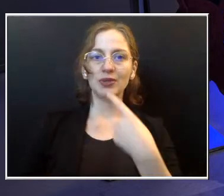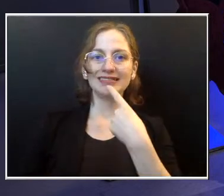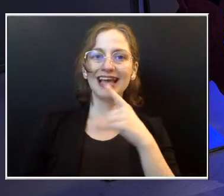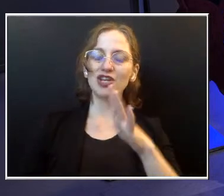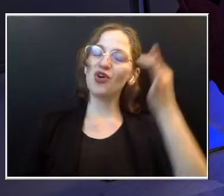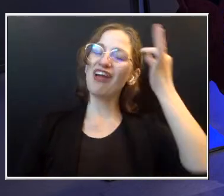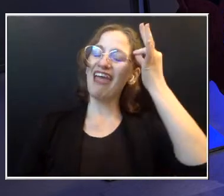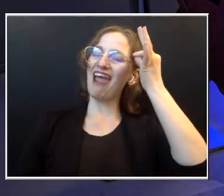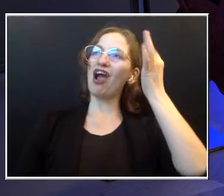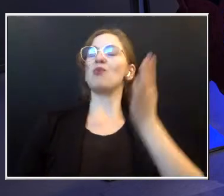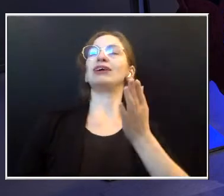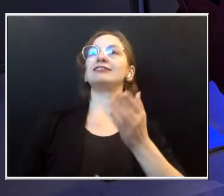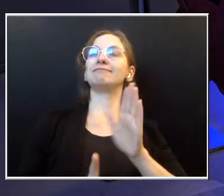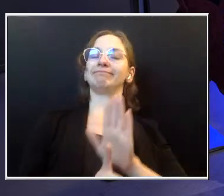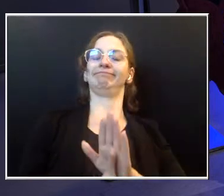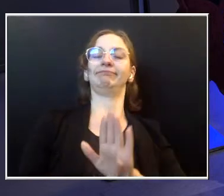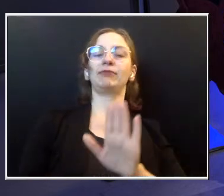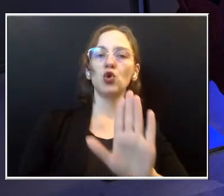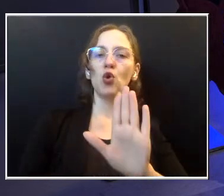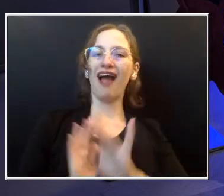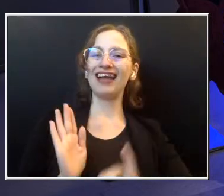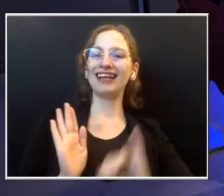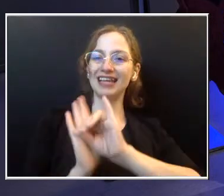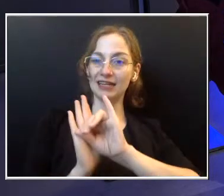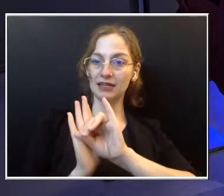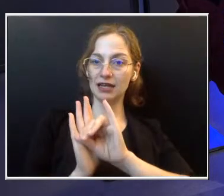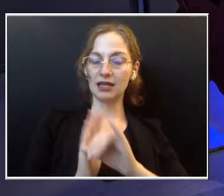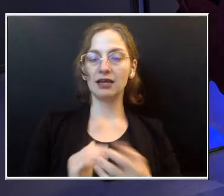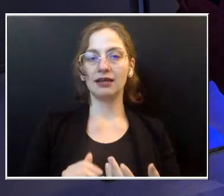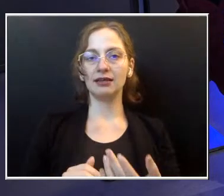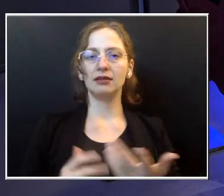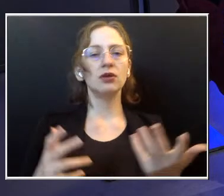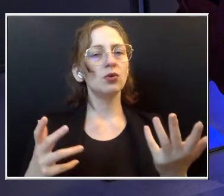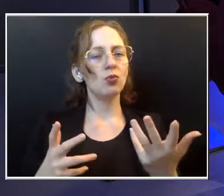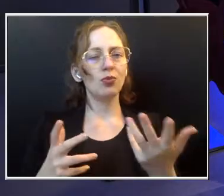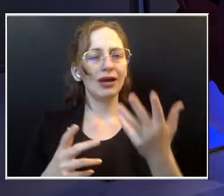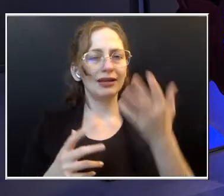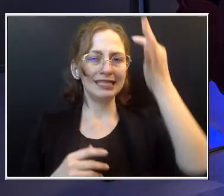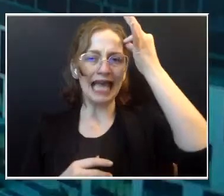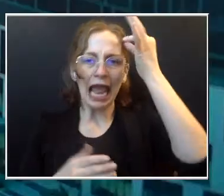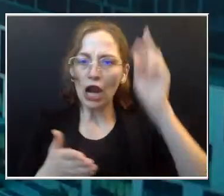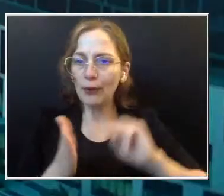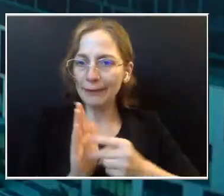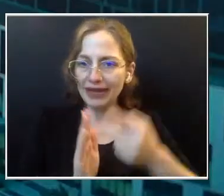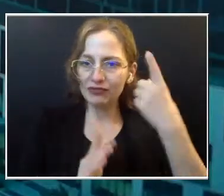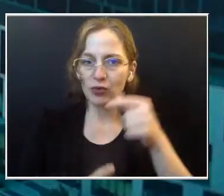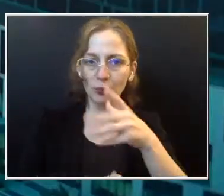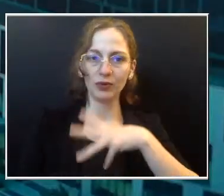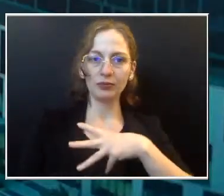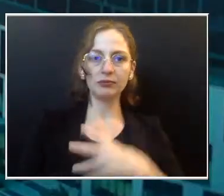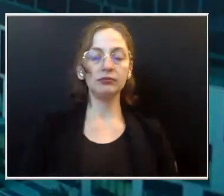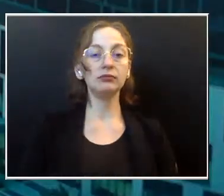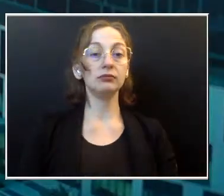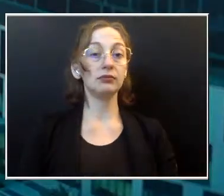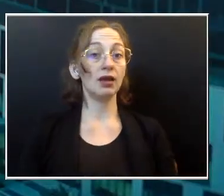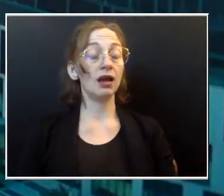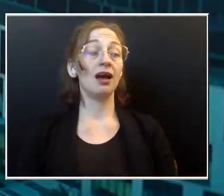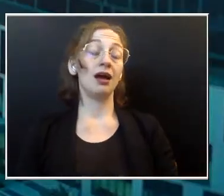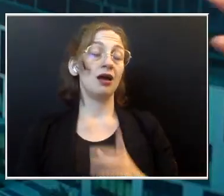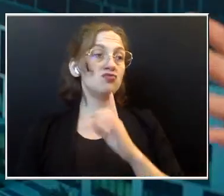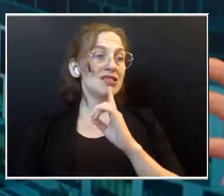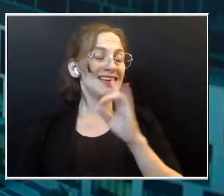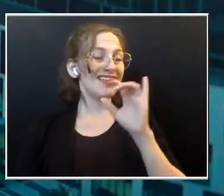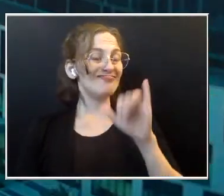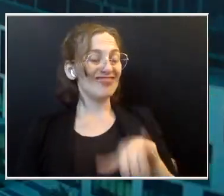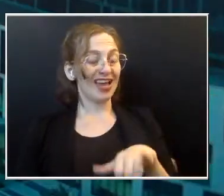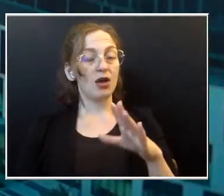sudden it's gone. Right. What does hair mean to a woman? Oh, to me, that was harder than losing my breasts, really, I guess, because the hair is